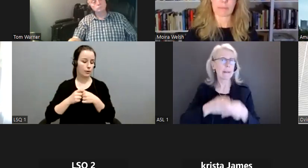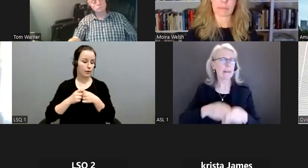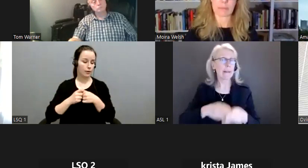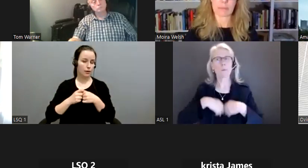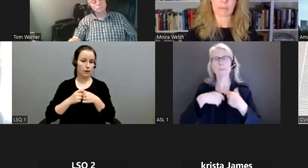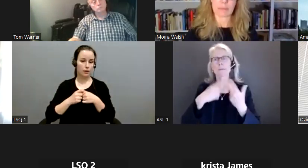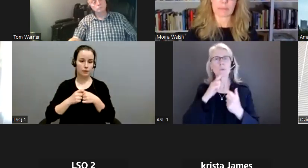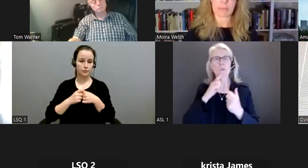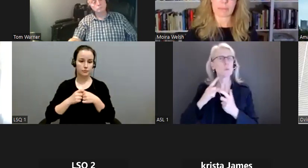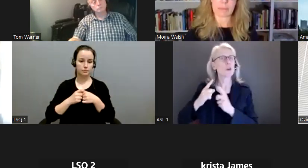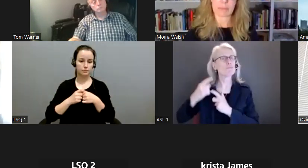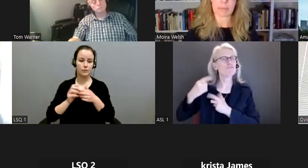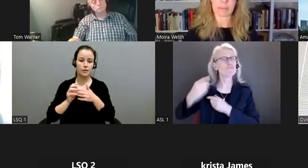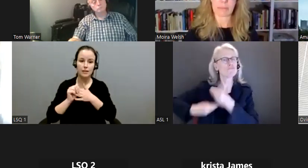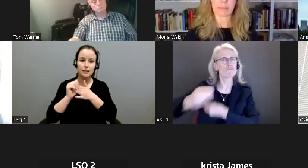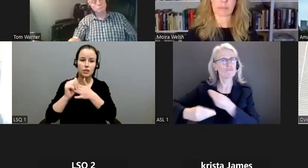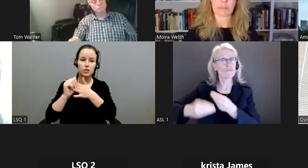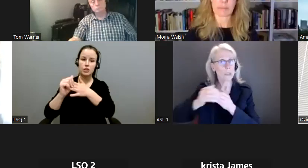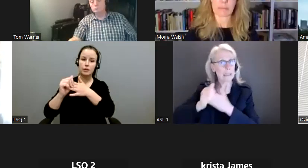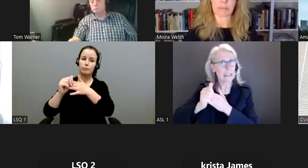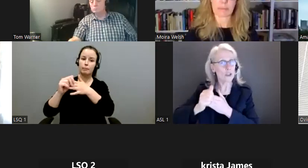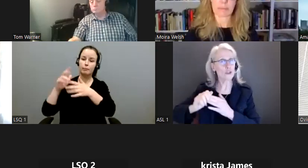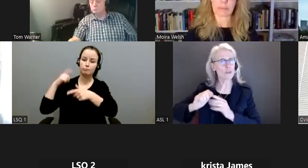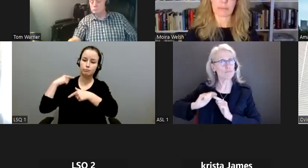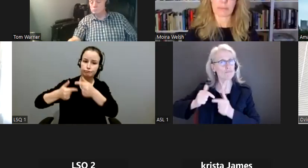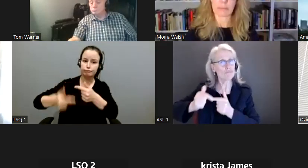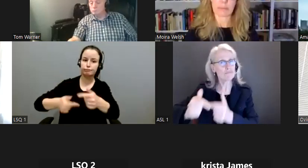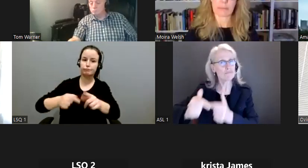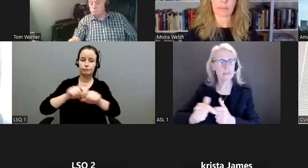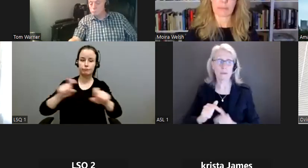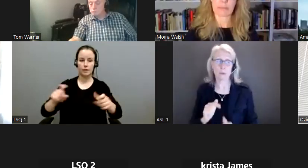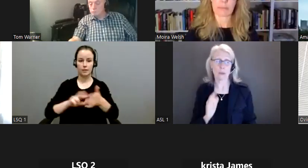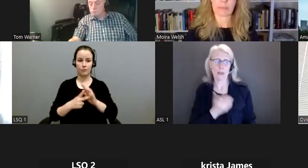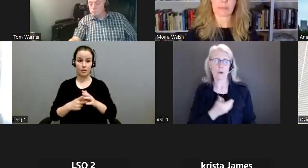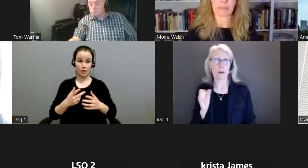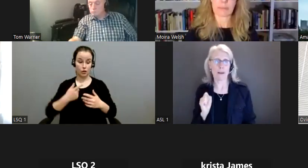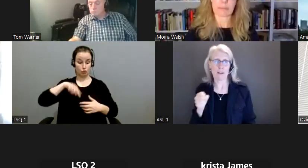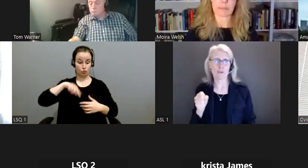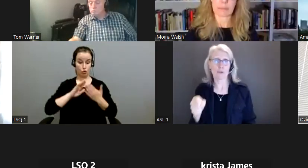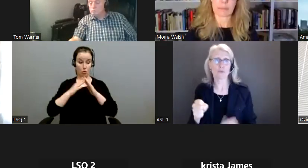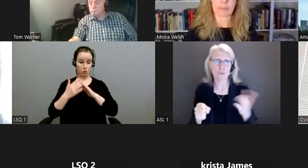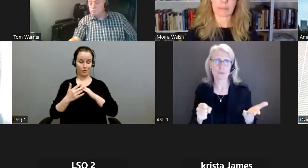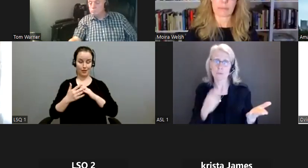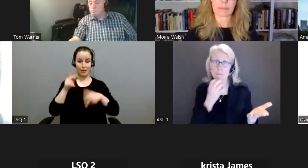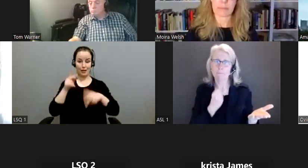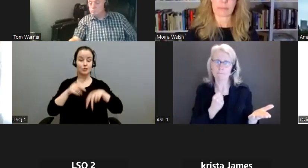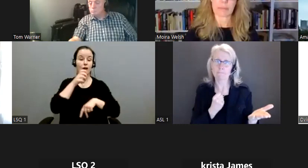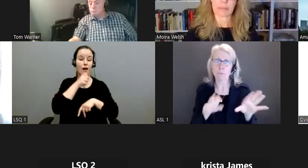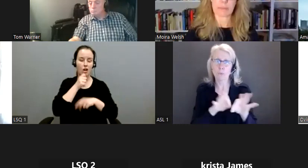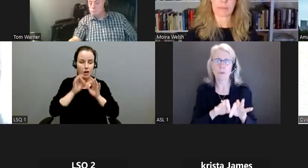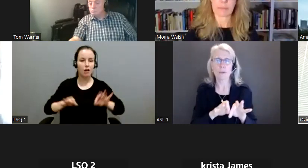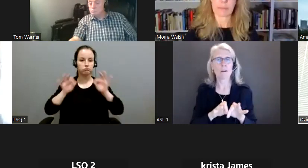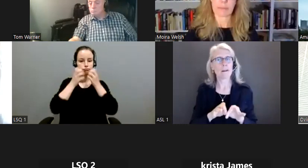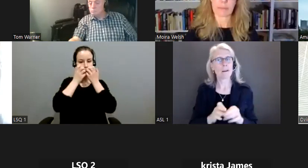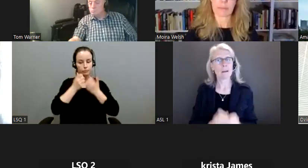leadership in some communities. So our elders are valued in that sense. Unfortunately, what's happened over the years,